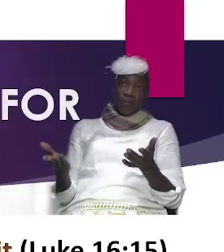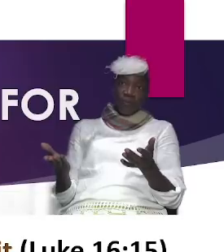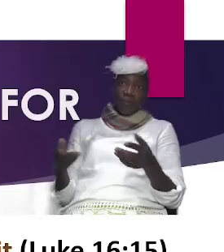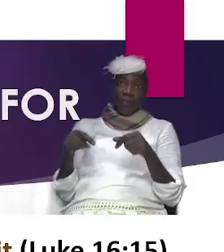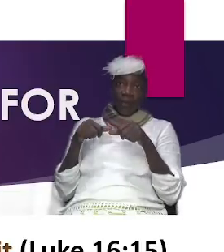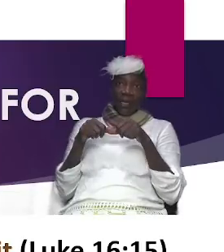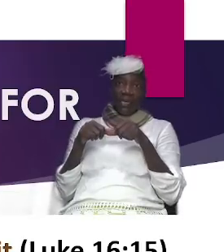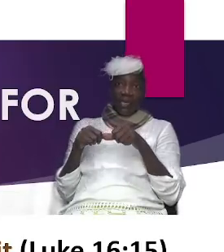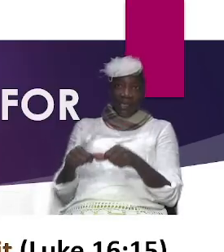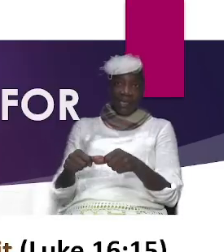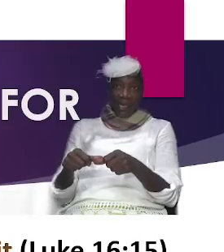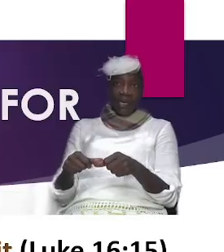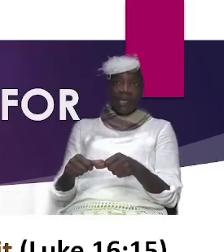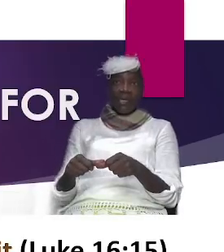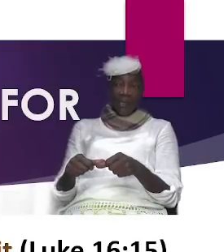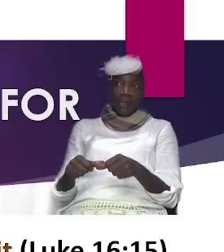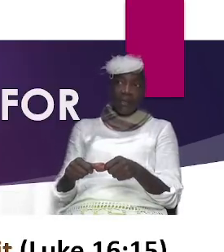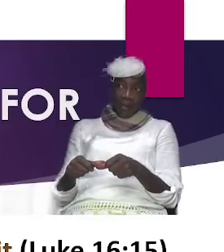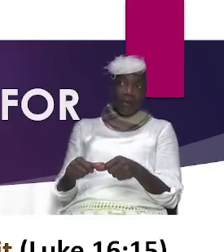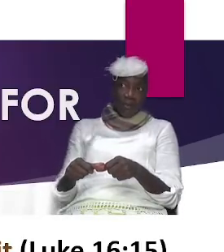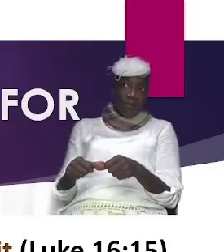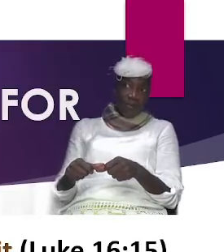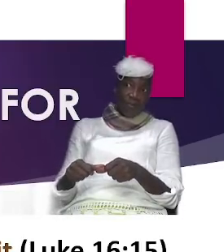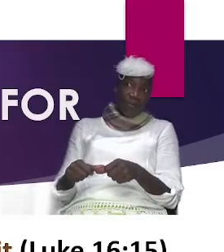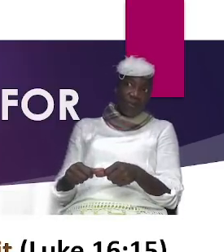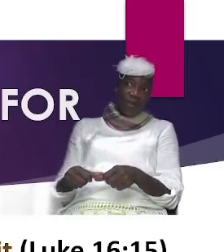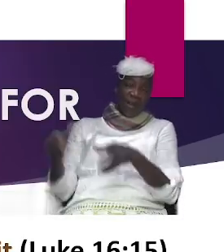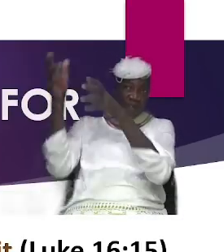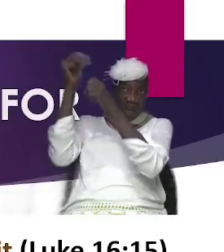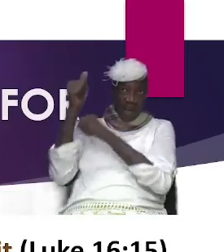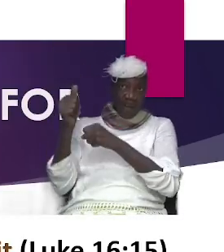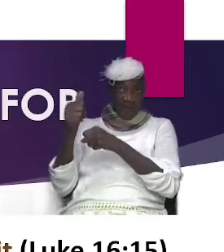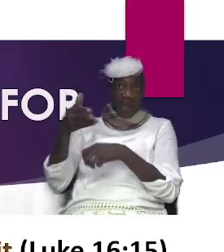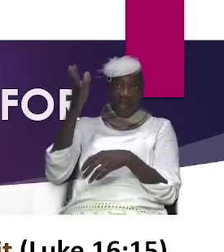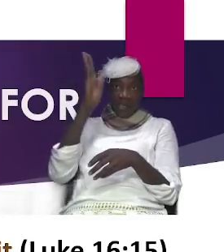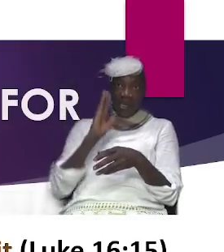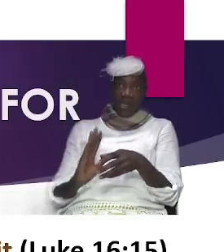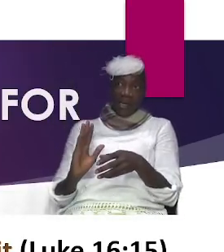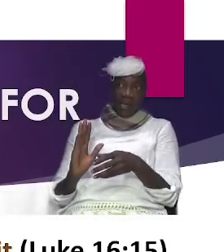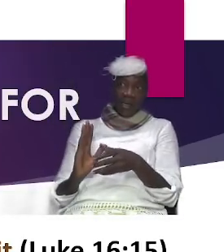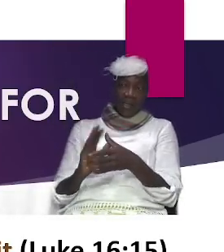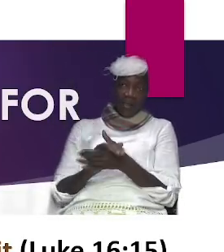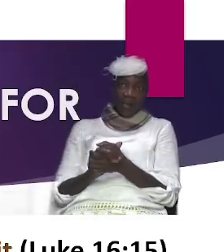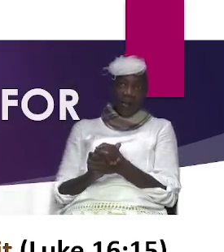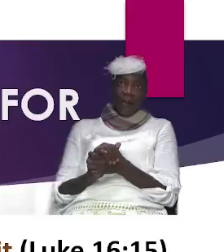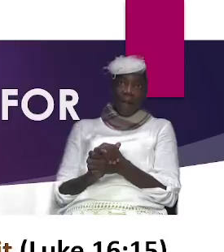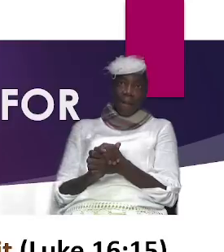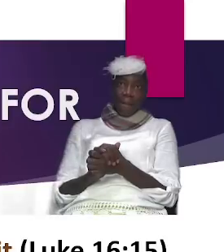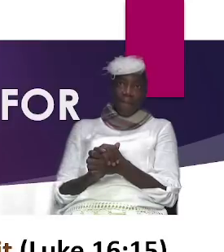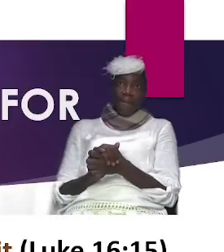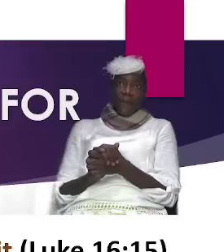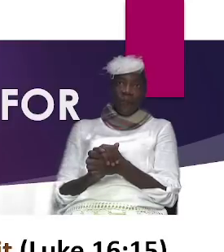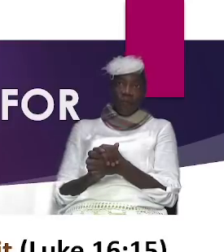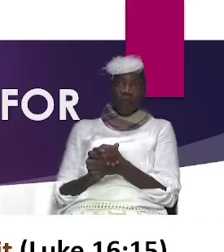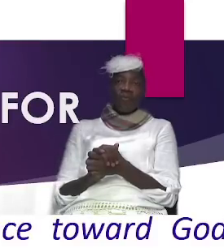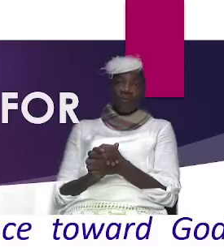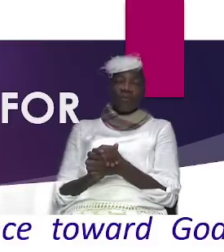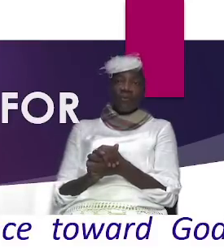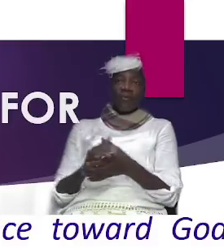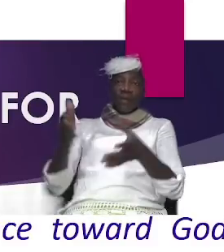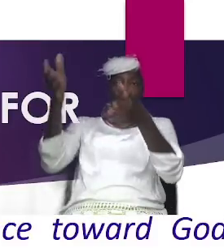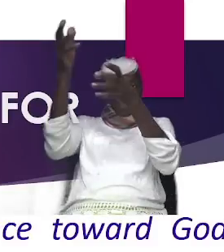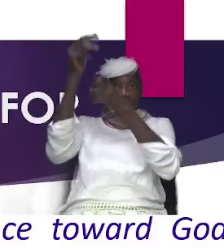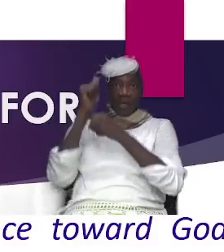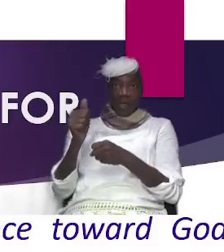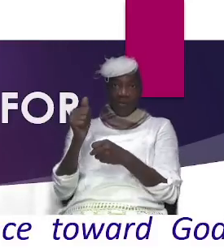still maintain your confidence in God. Let's go back to the slide before. Still maintain your confidence in